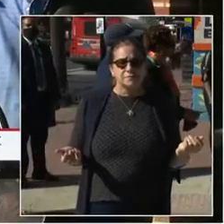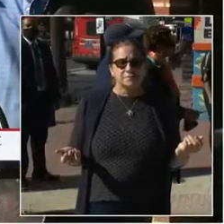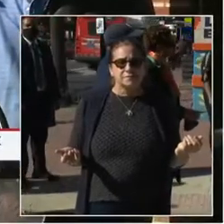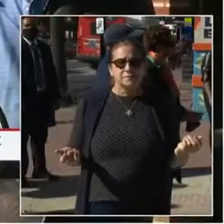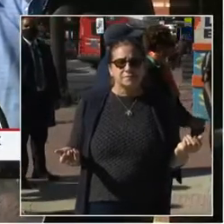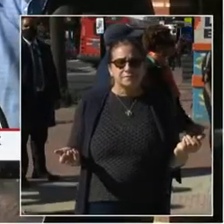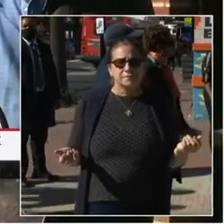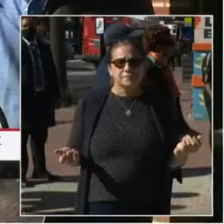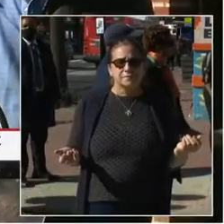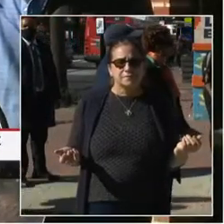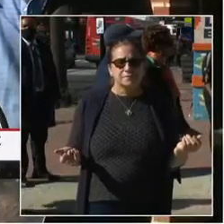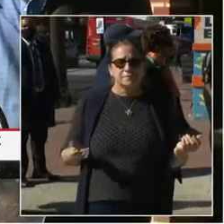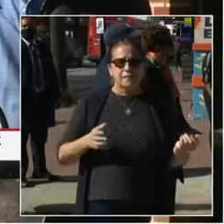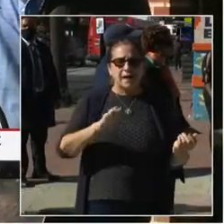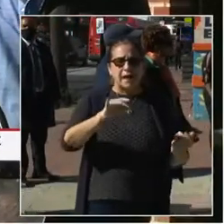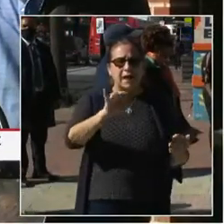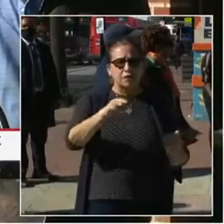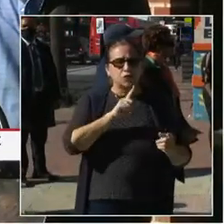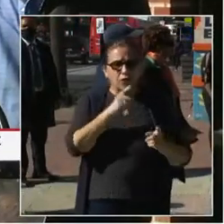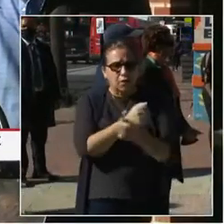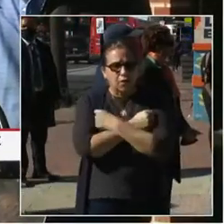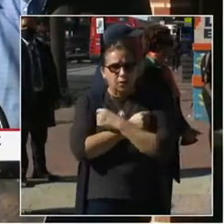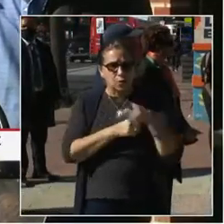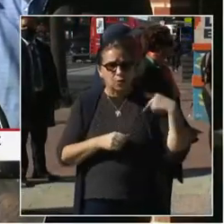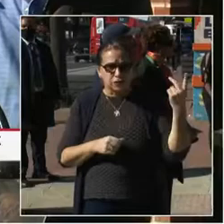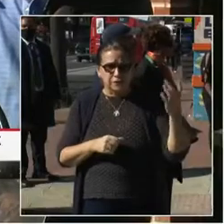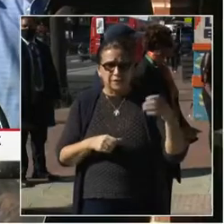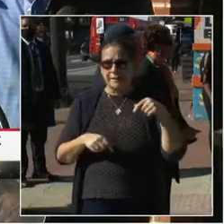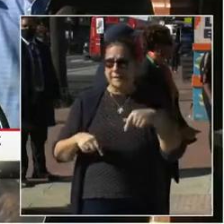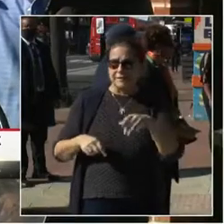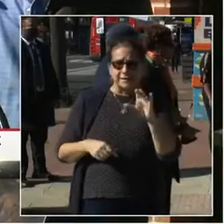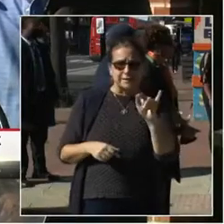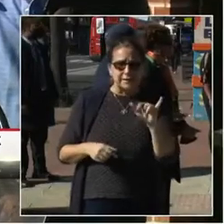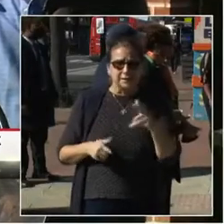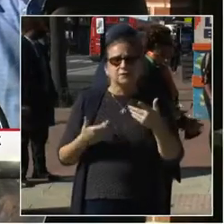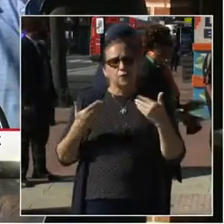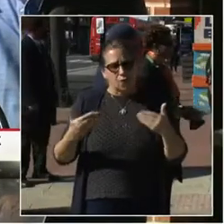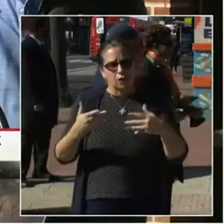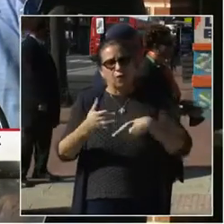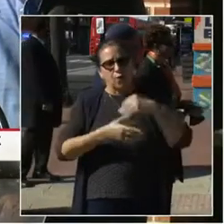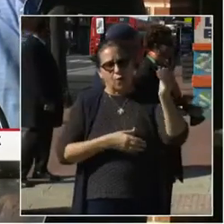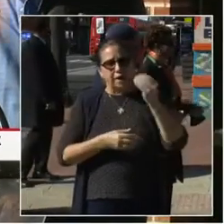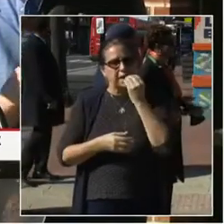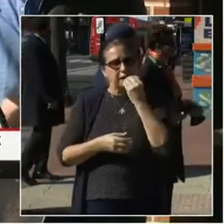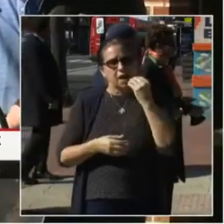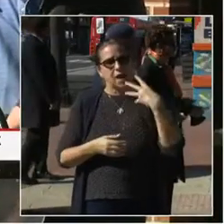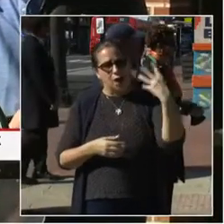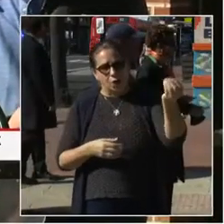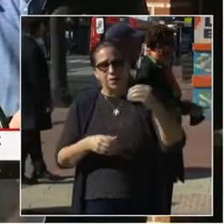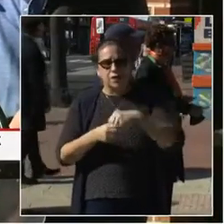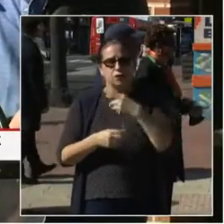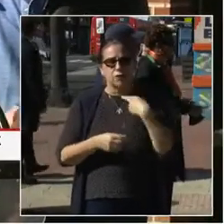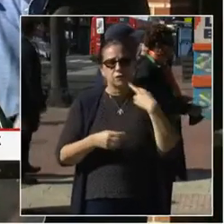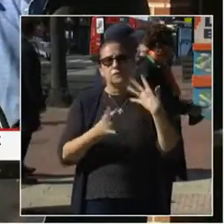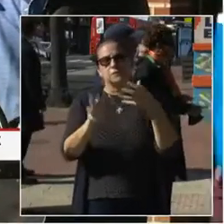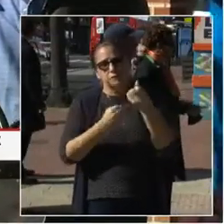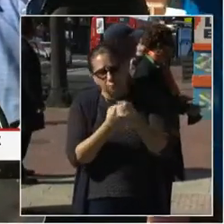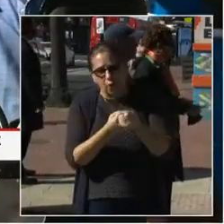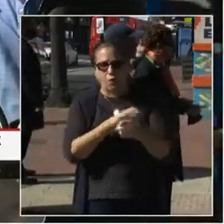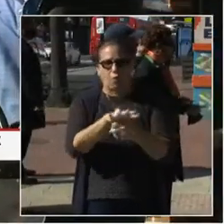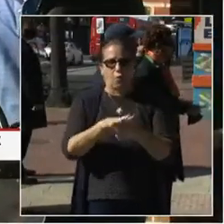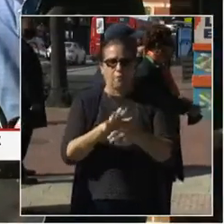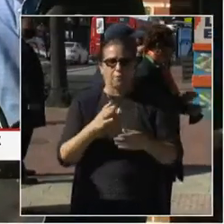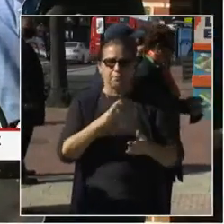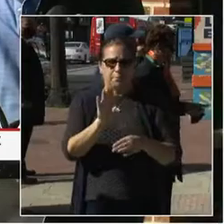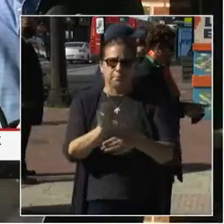Black restaurants, and we have to put our money where our mouth is. I remember eating out now that I have 2